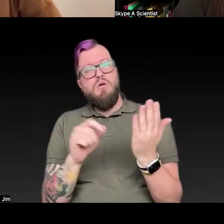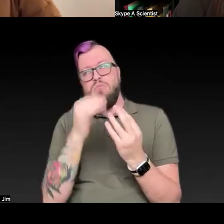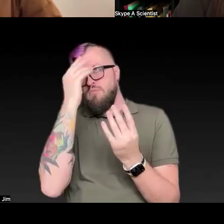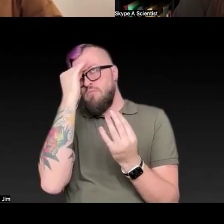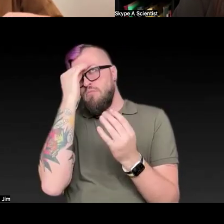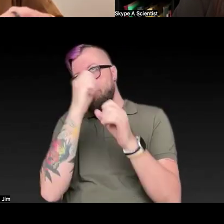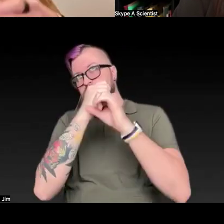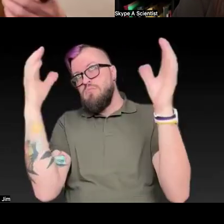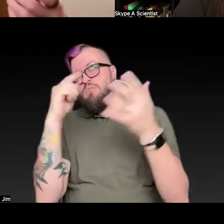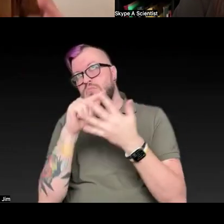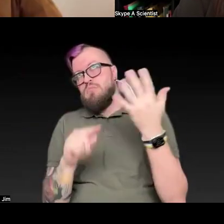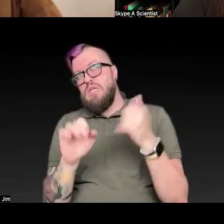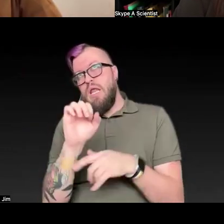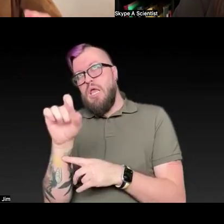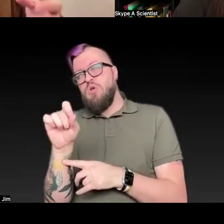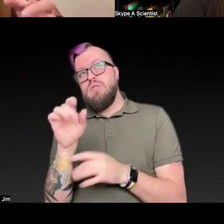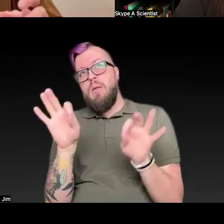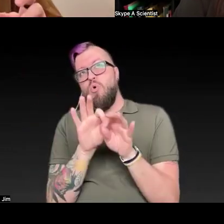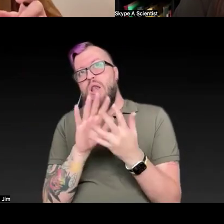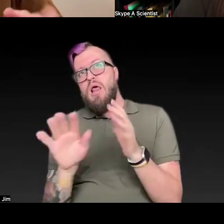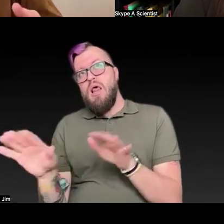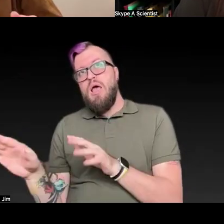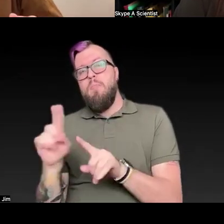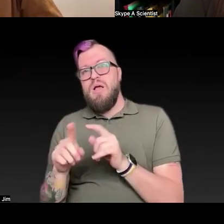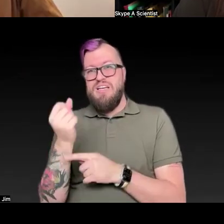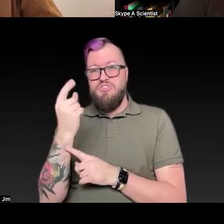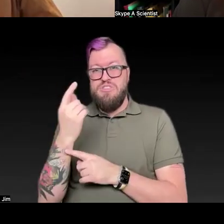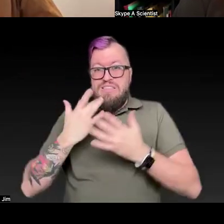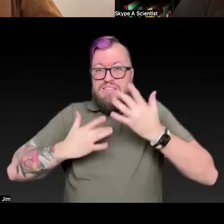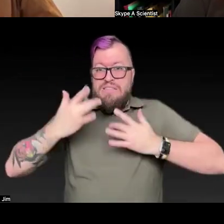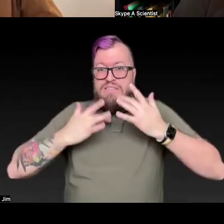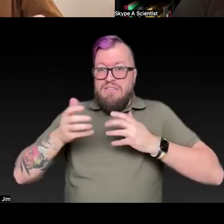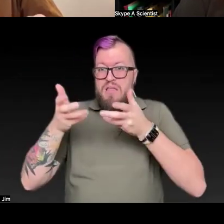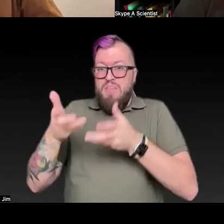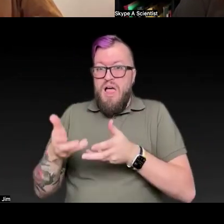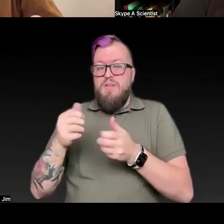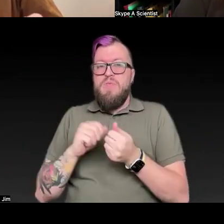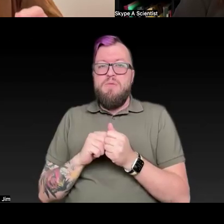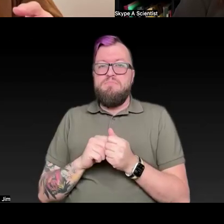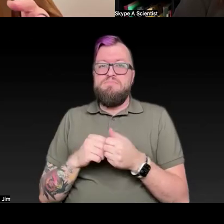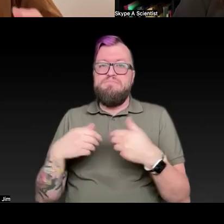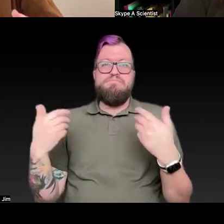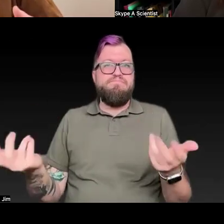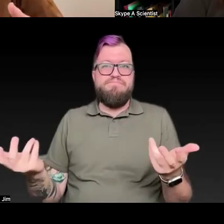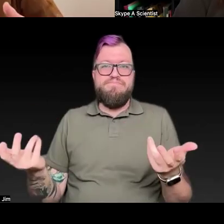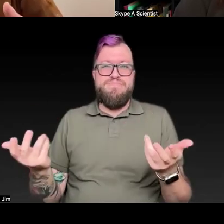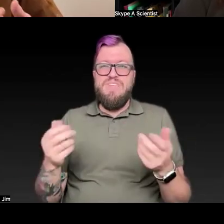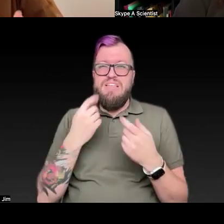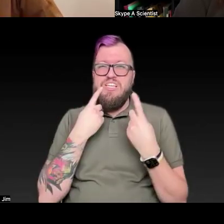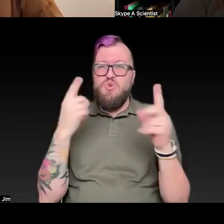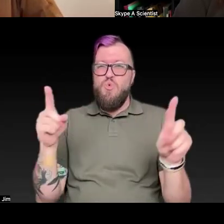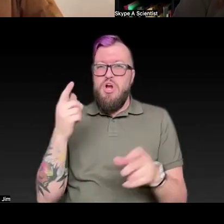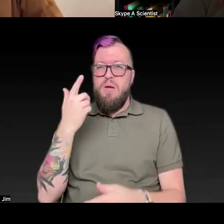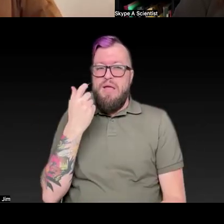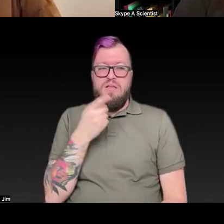eels. But they are so endangered at this point that I think it doesn't work particularly well. It